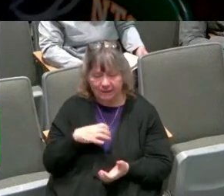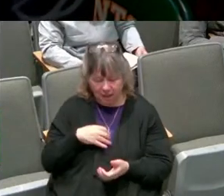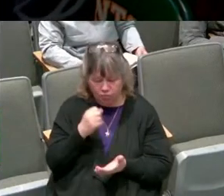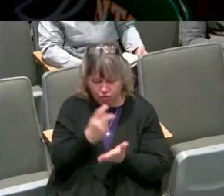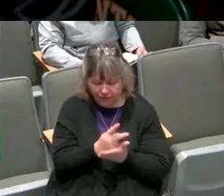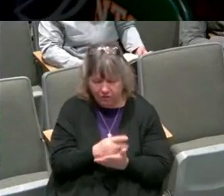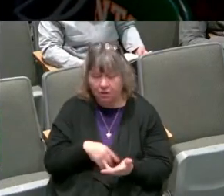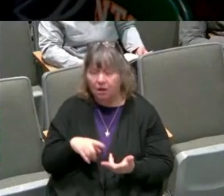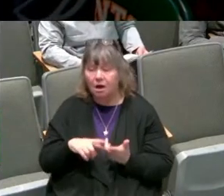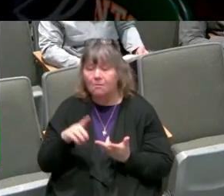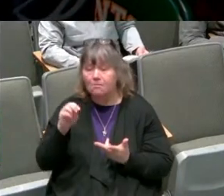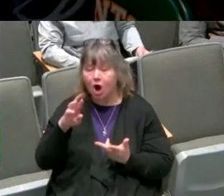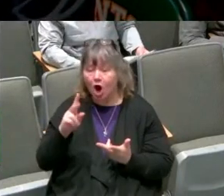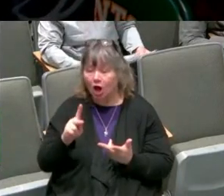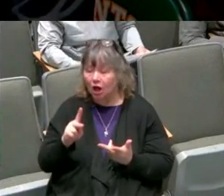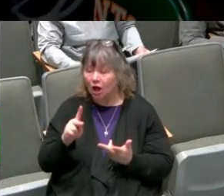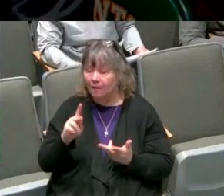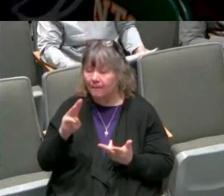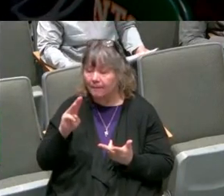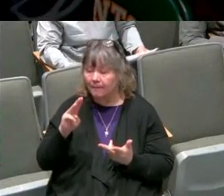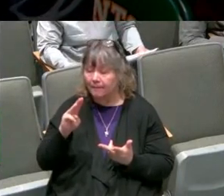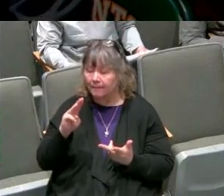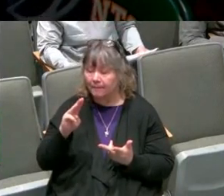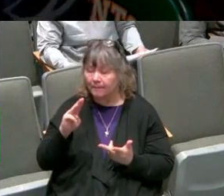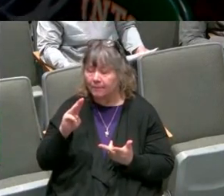he recommends approval